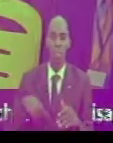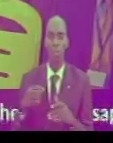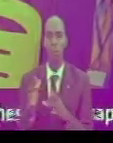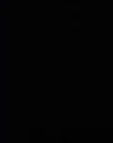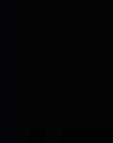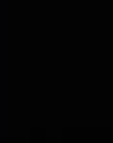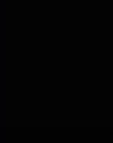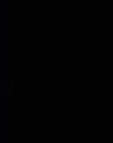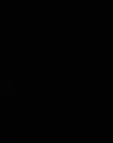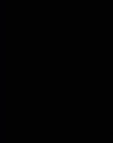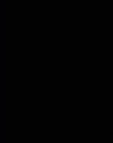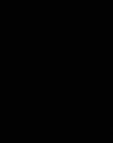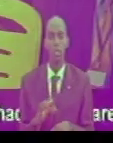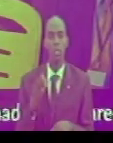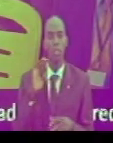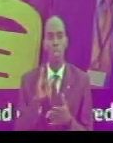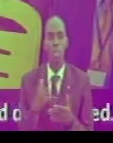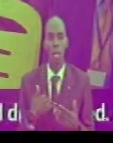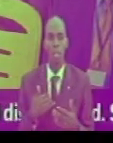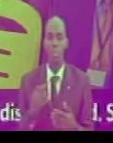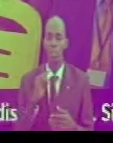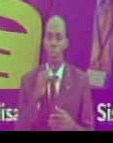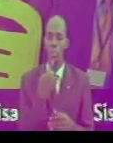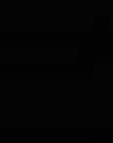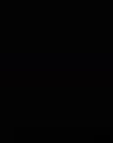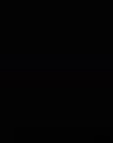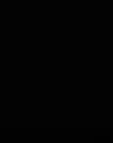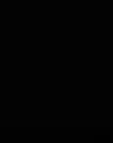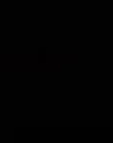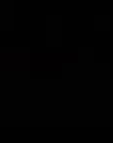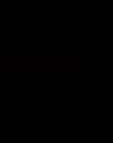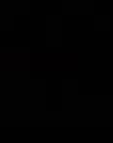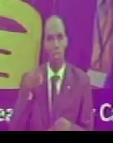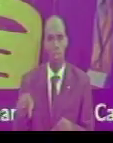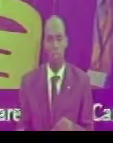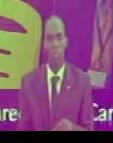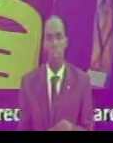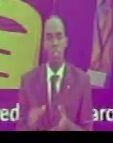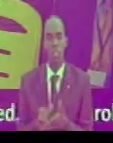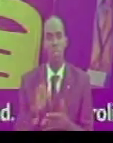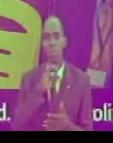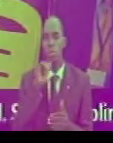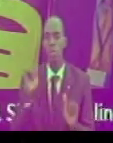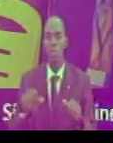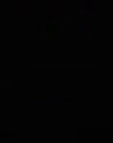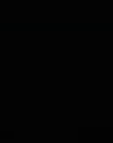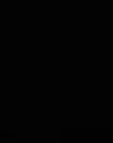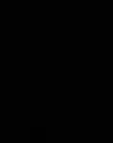walk. But then, after the prayer of the man of God, he got his healing.